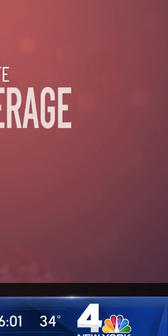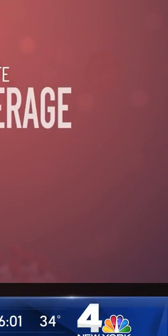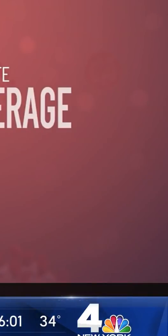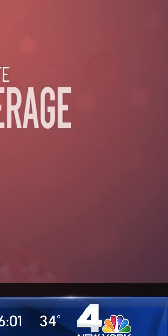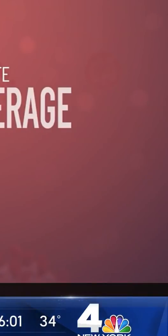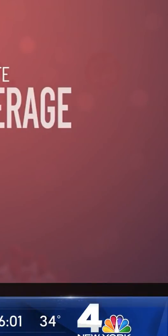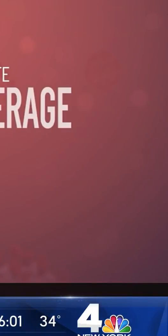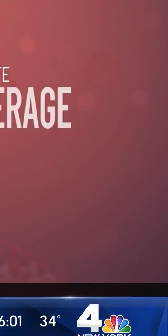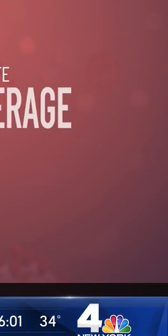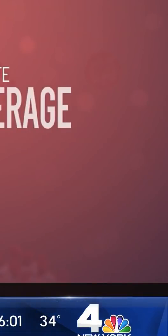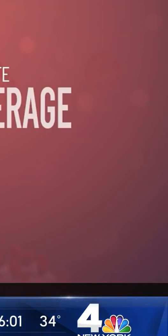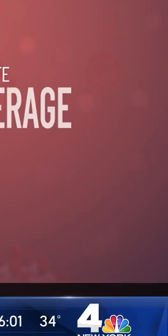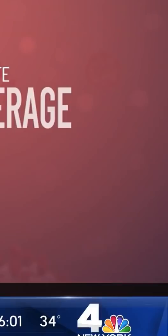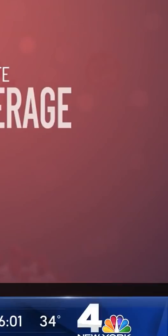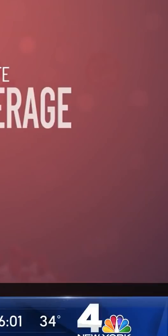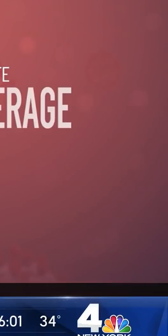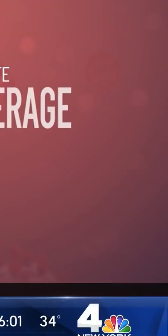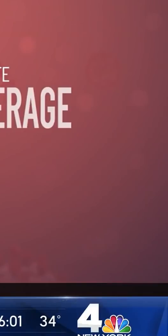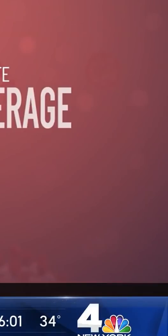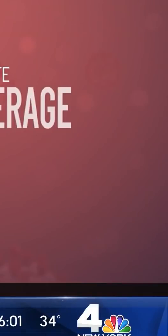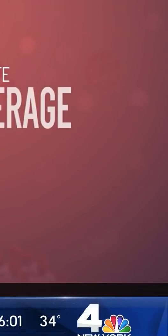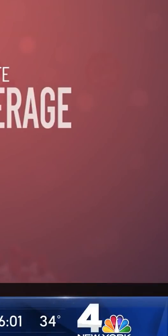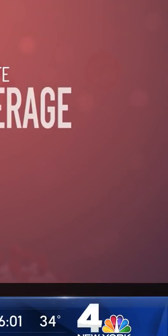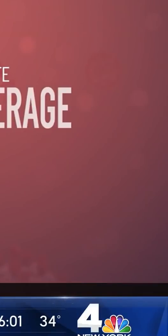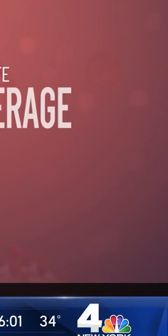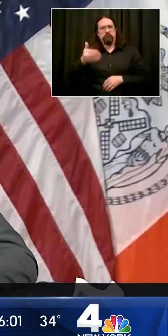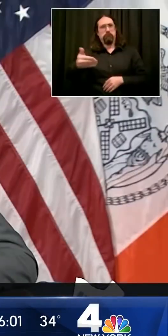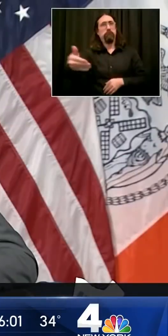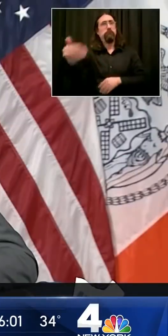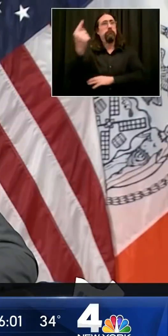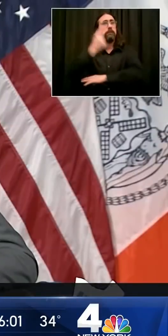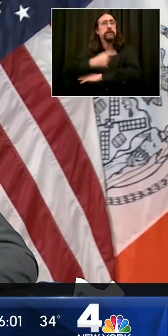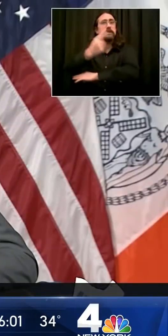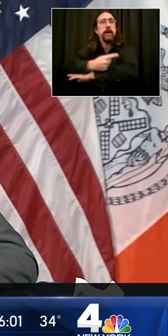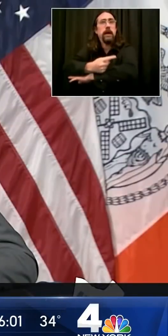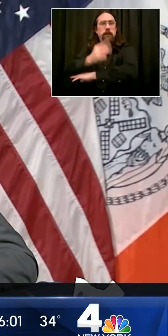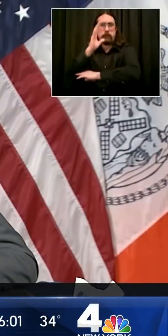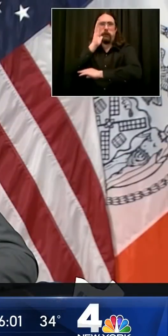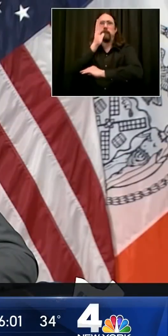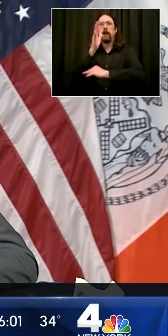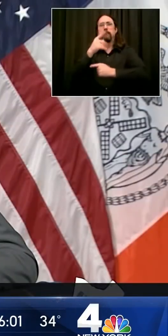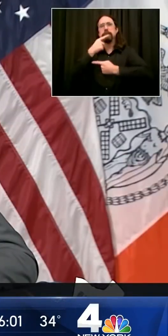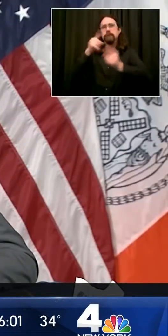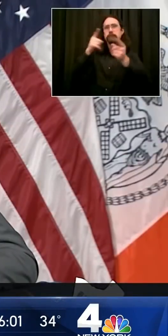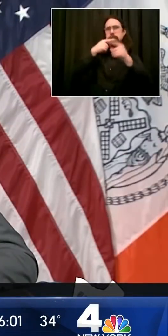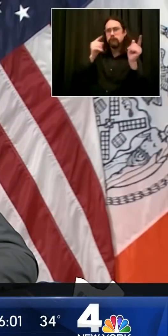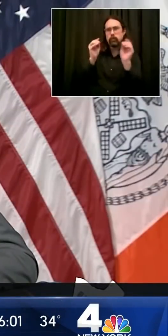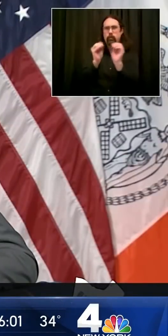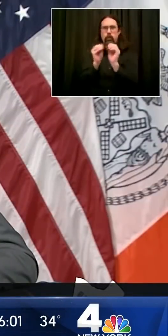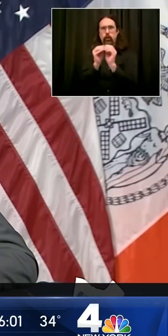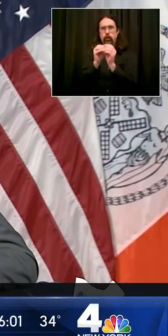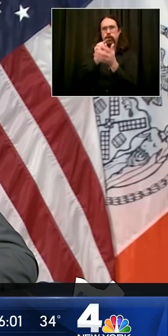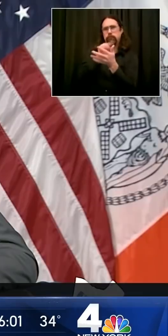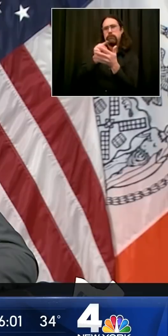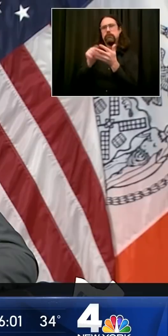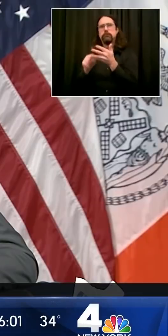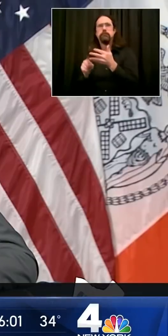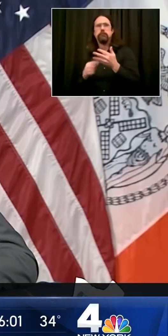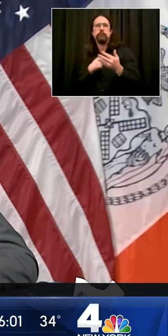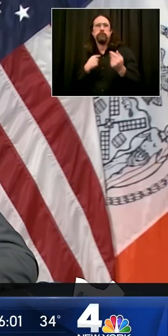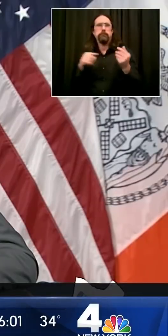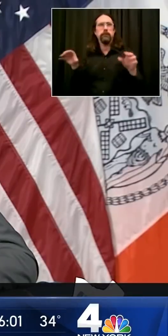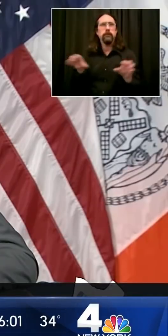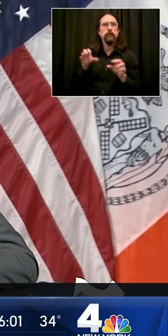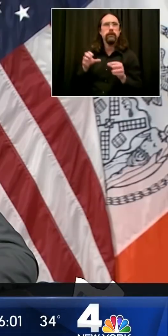data, but 3.0 according to city health officials. We had to have that conversation with the state. They have the ultimate authority. We had to have